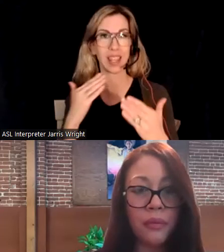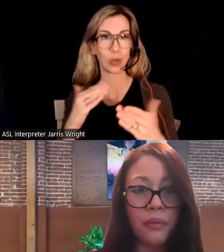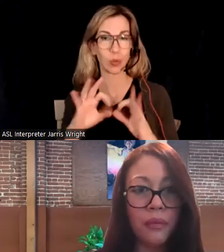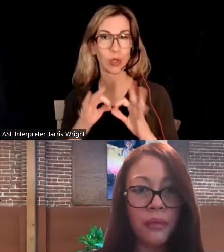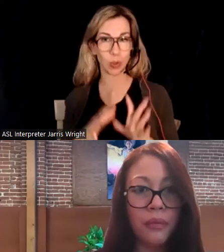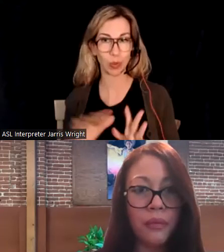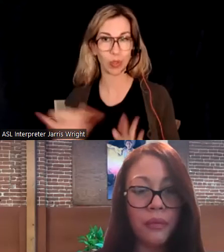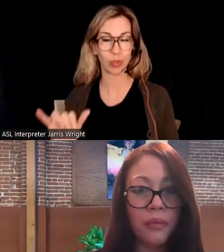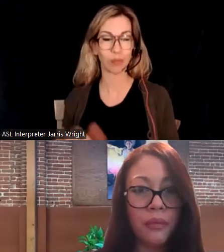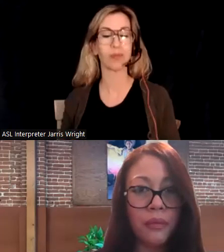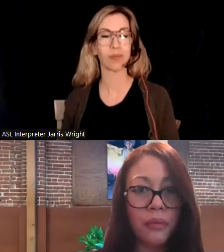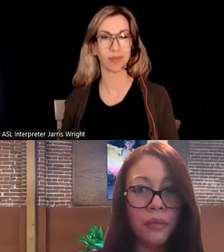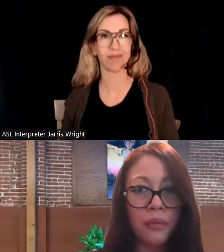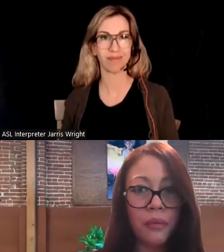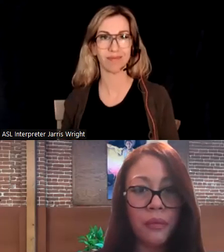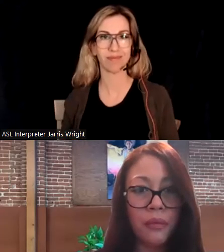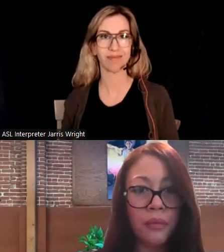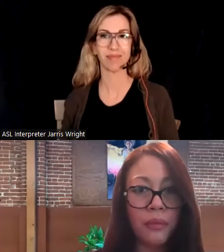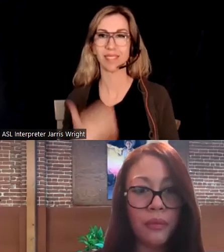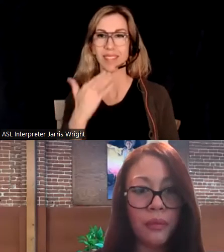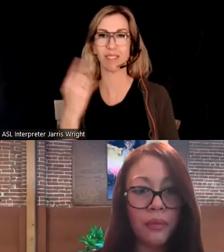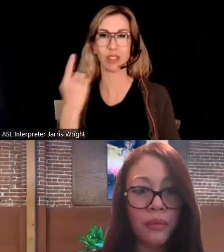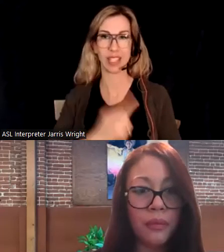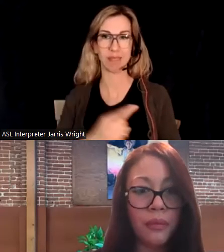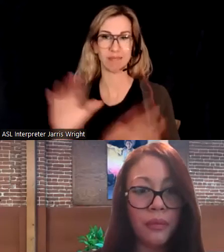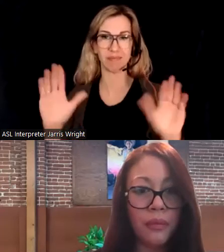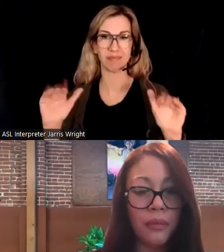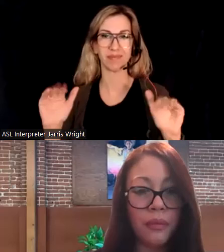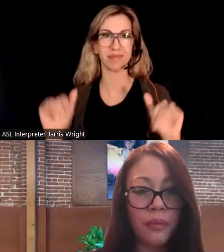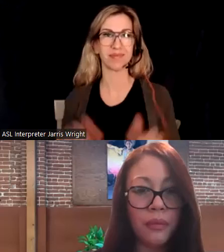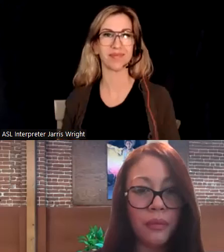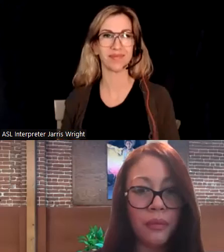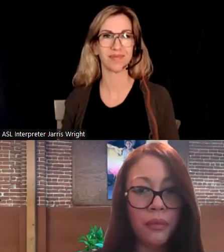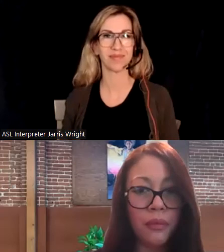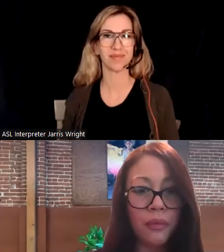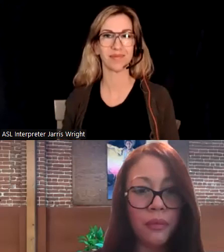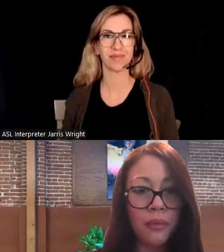well. Have a good day, everyone.